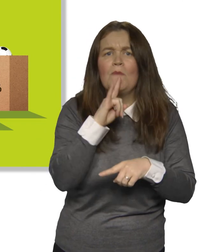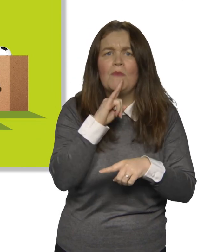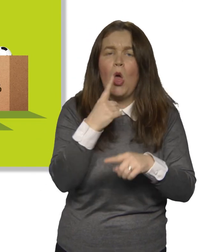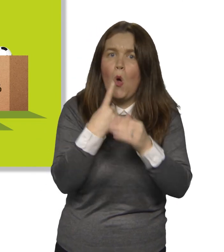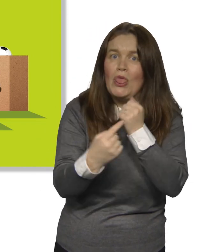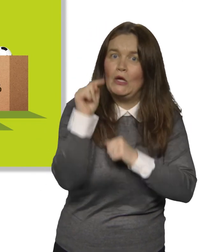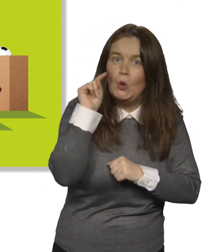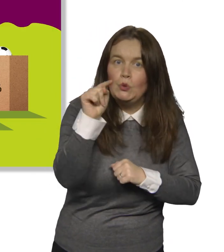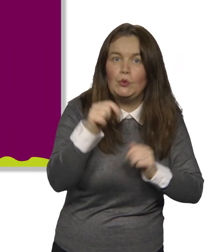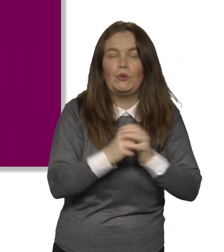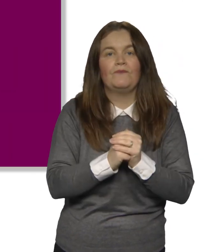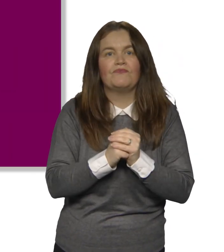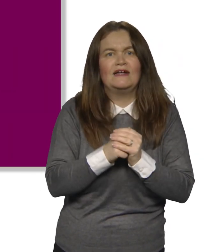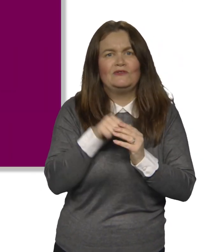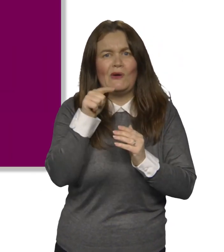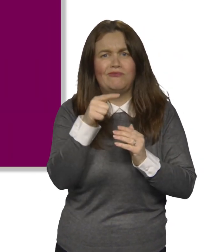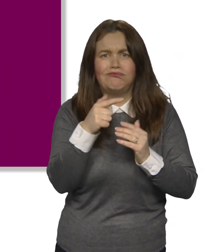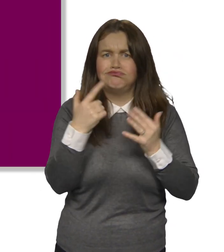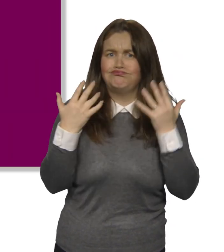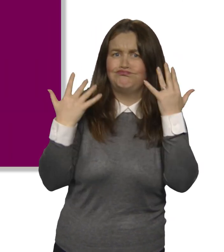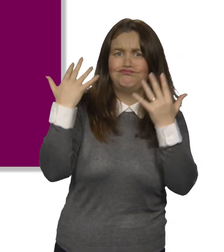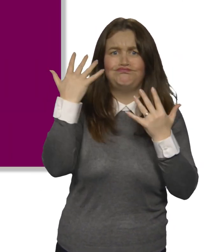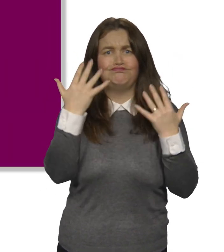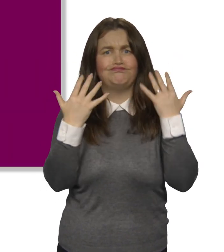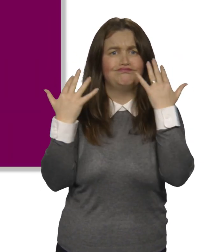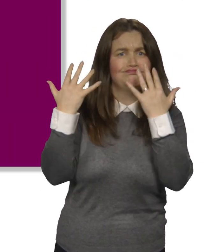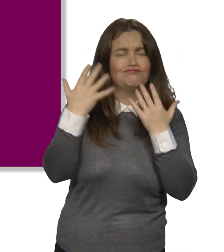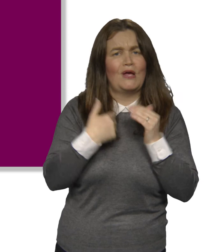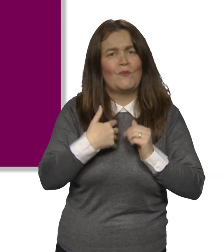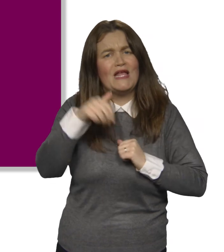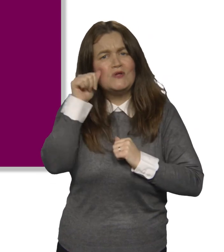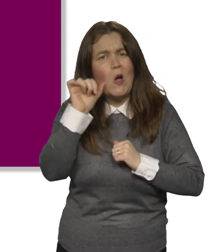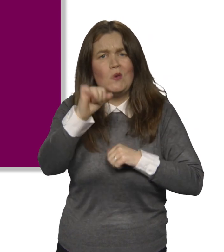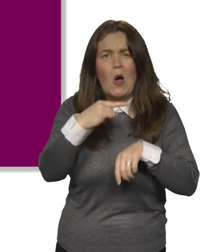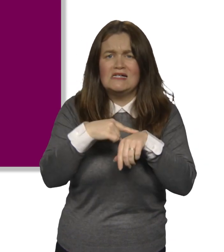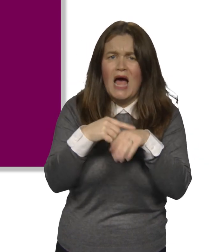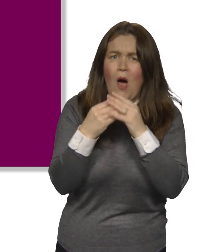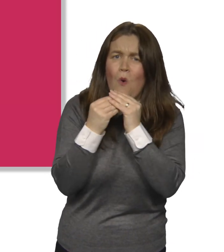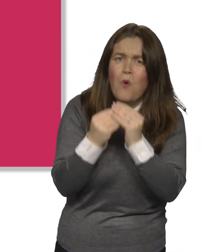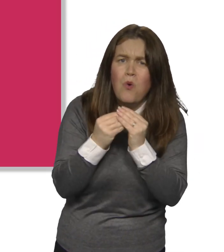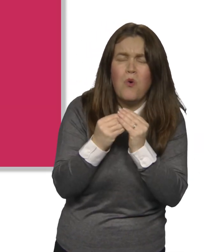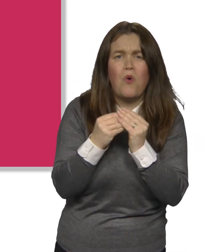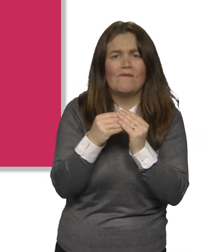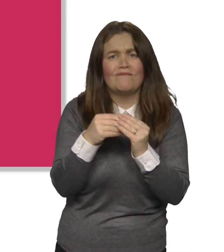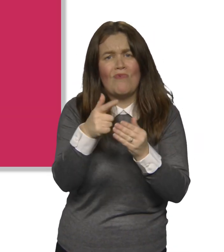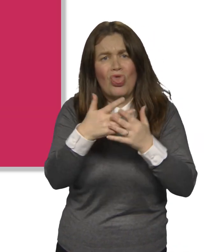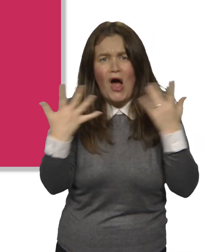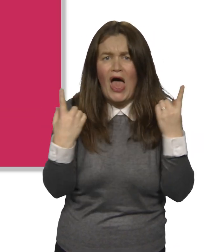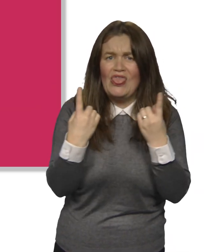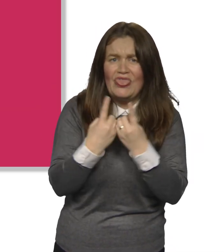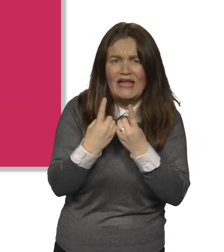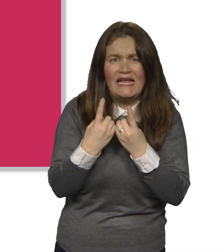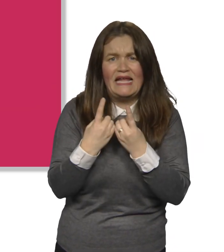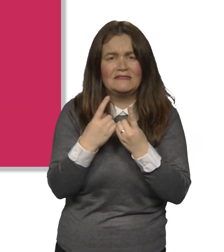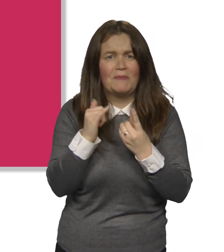yourself. So, this has probably given you a lot to think about. We know your time's valuable, and you've got lots of things to